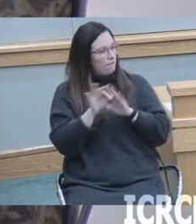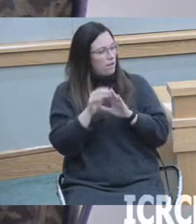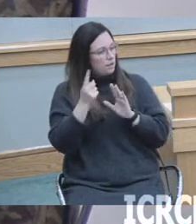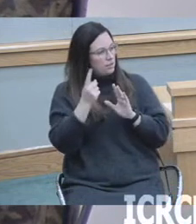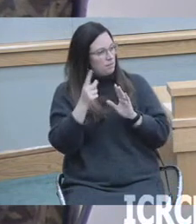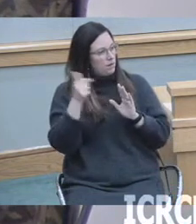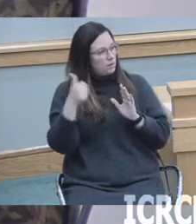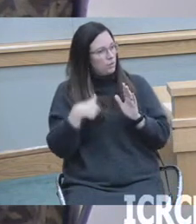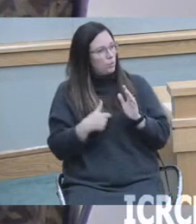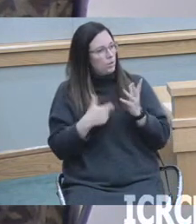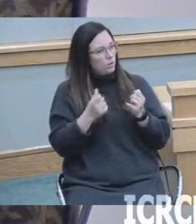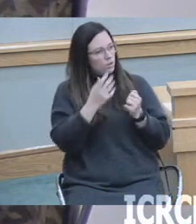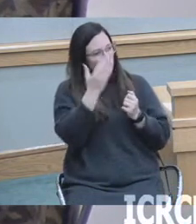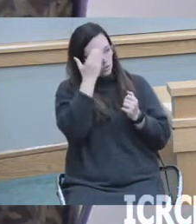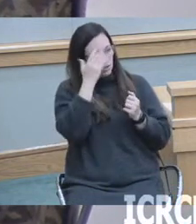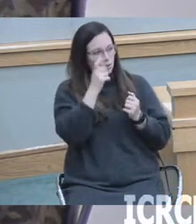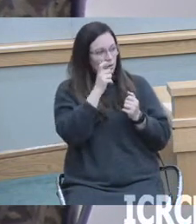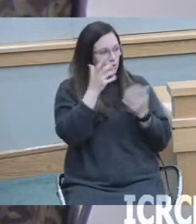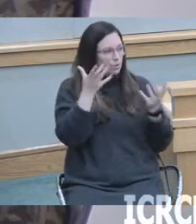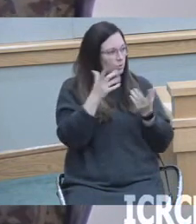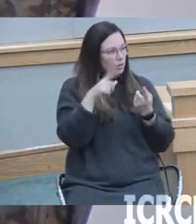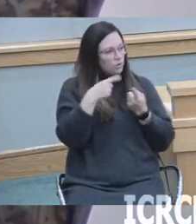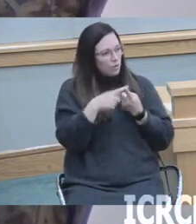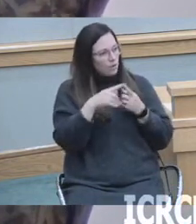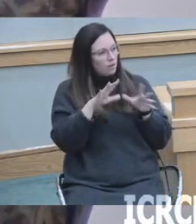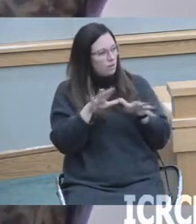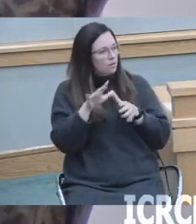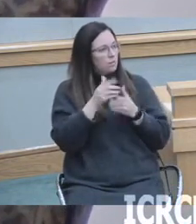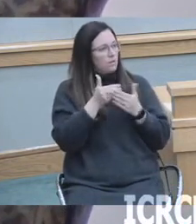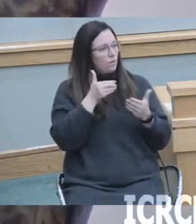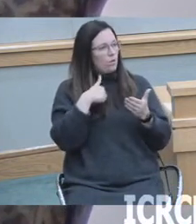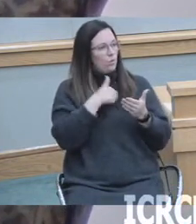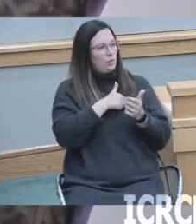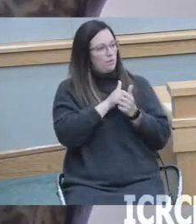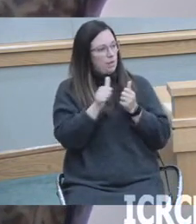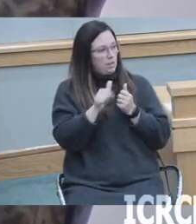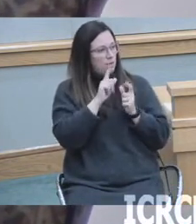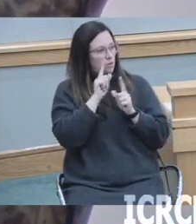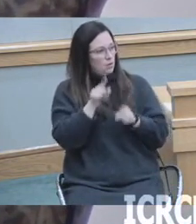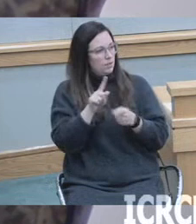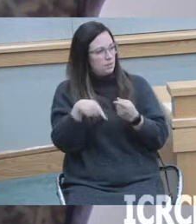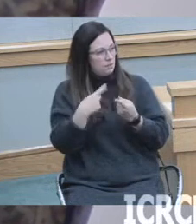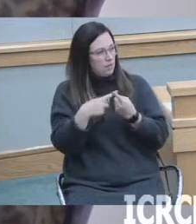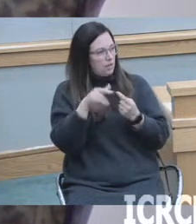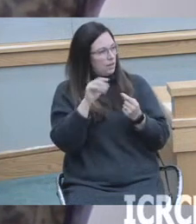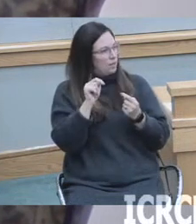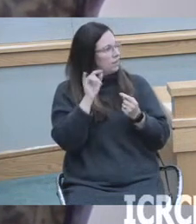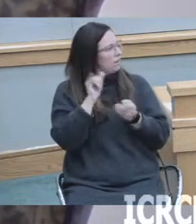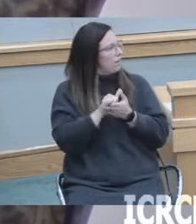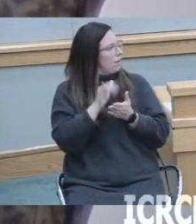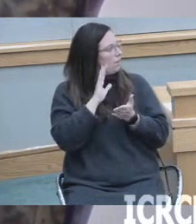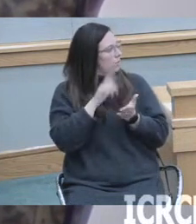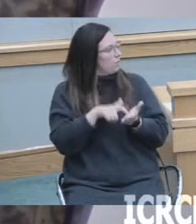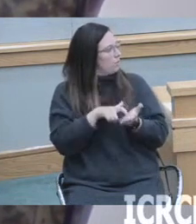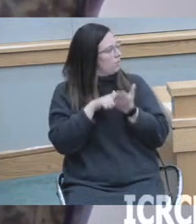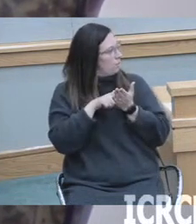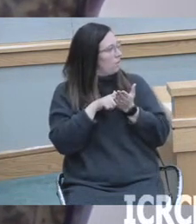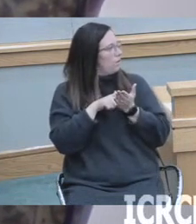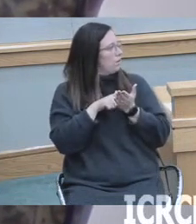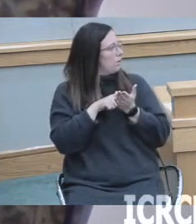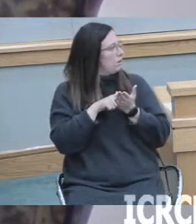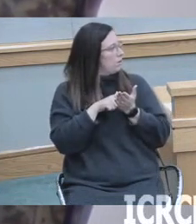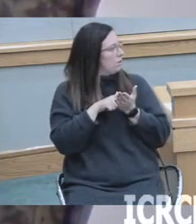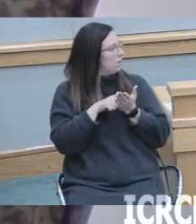want to know who, what, when, where, and why before we pass an ordinance on it. And that would require